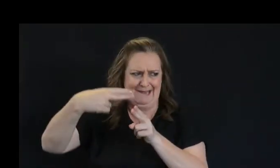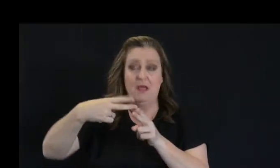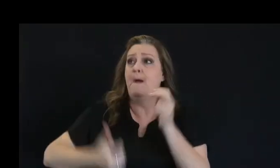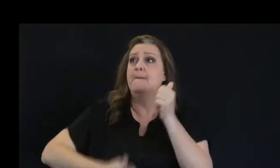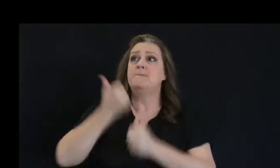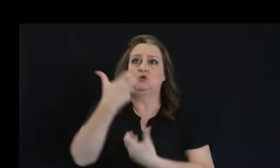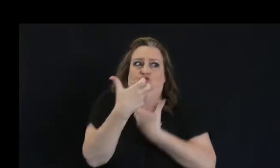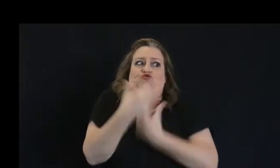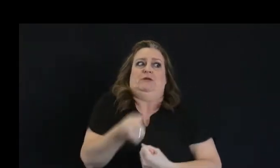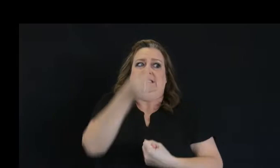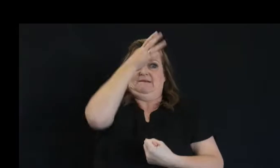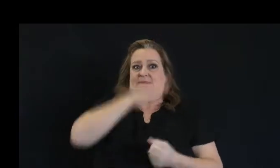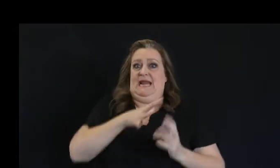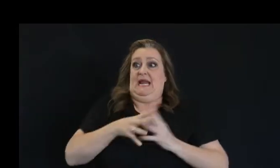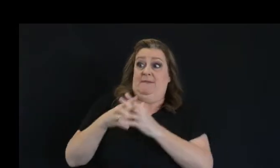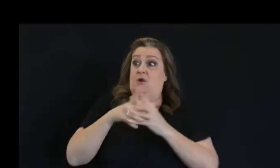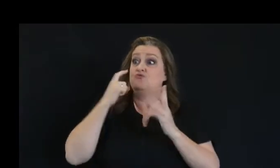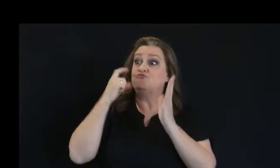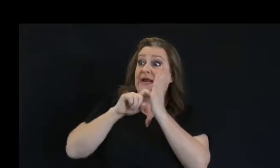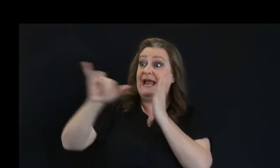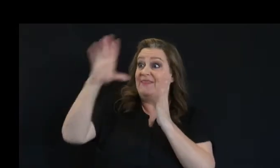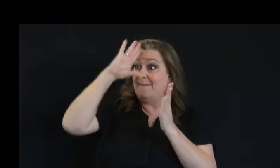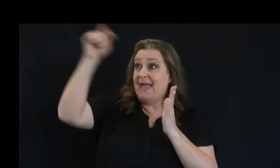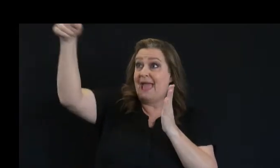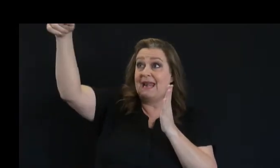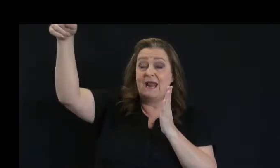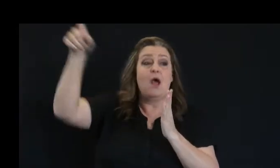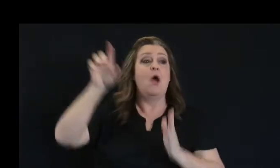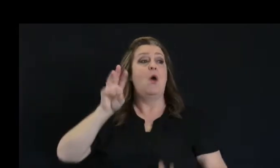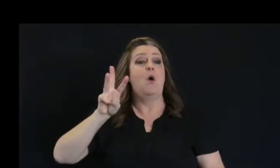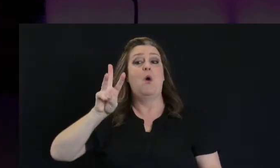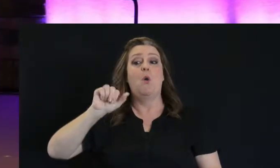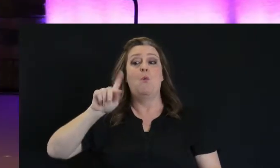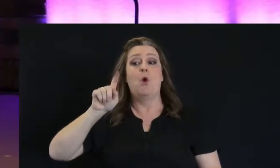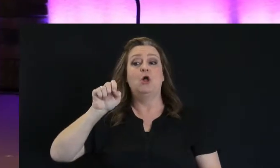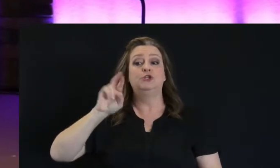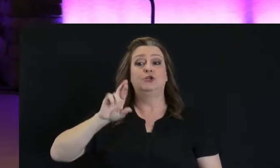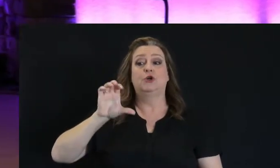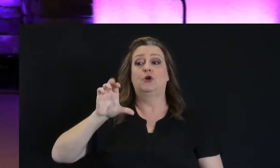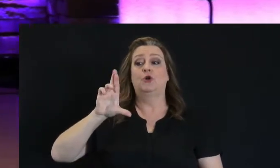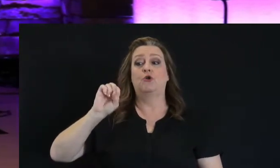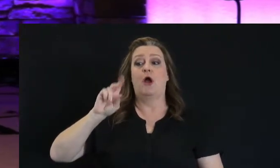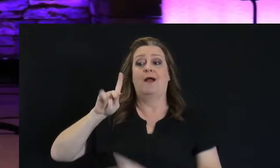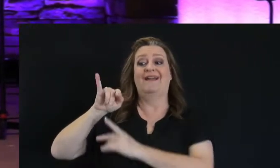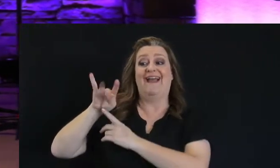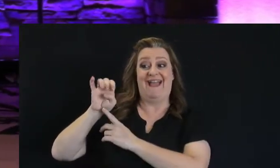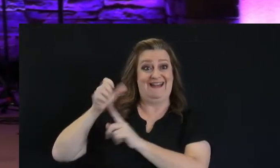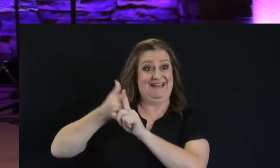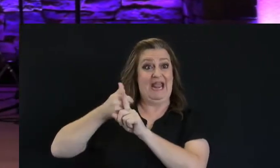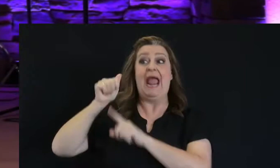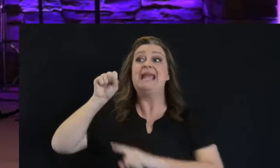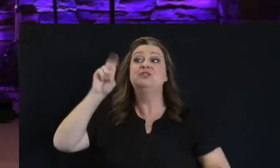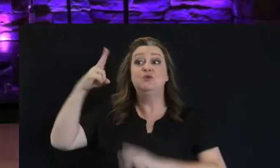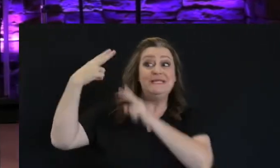most trusted man in America. How many of you recognize that? Yeah, that's Walter Cronkite. As a matter of fact, ASU's named